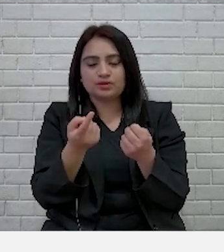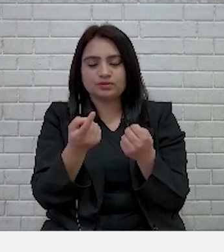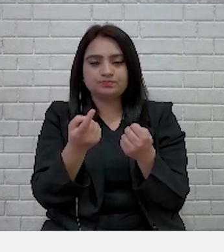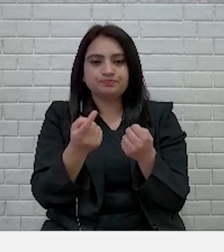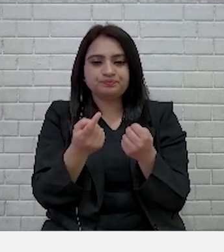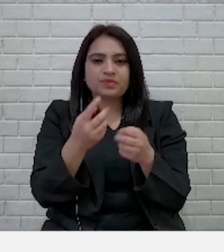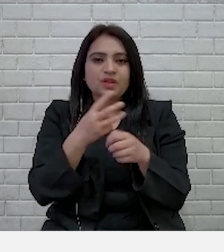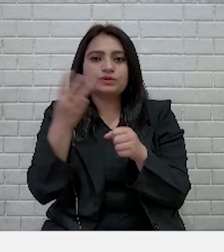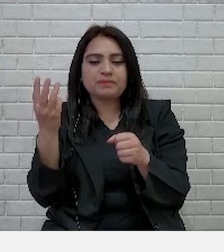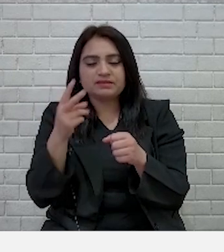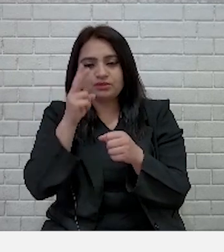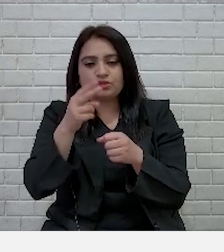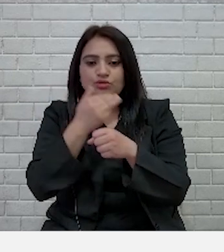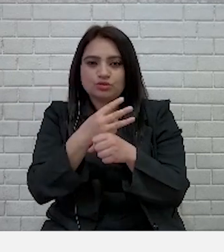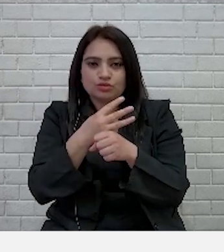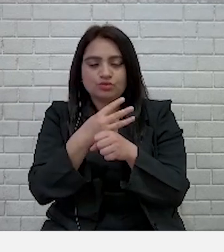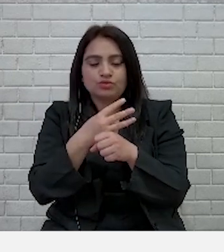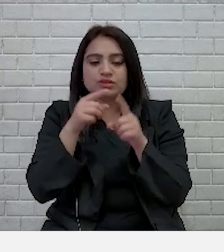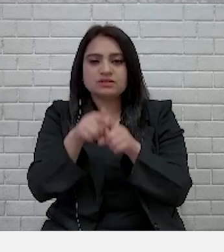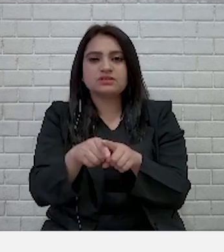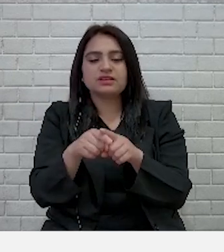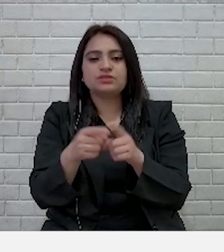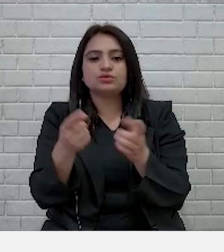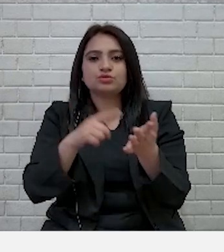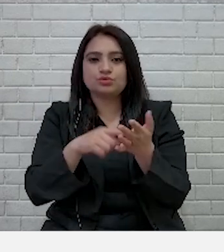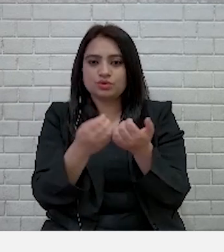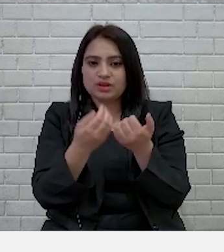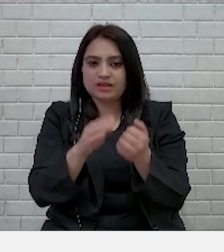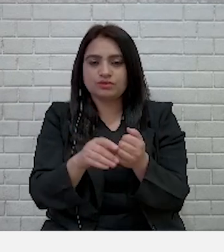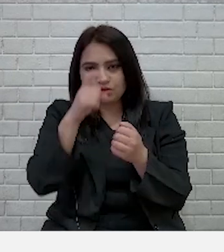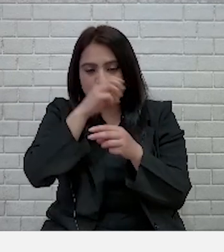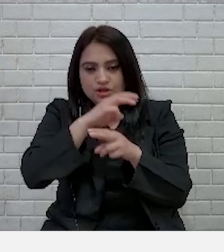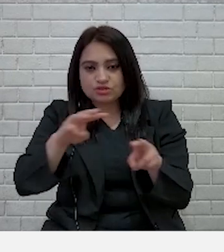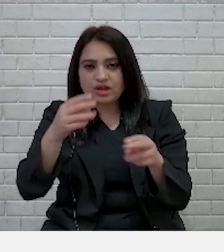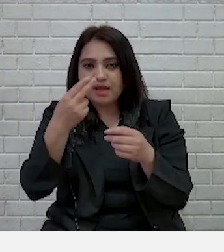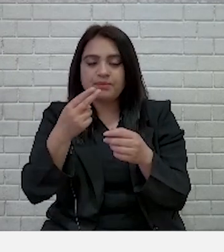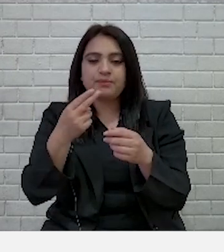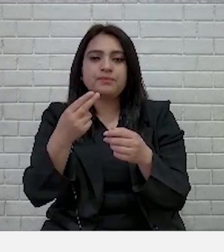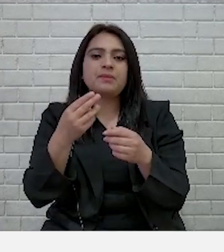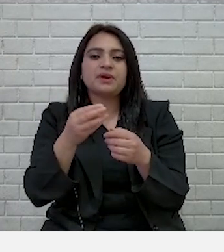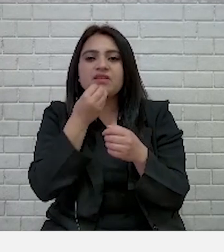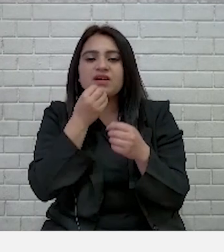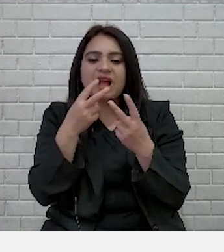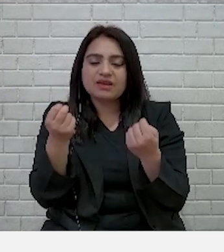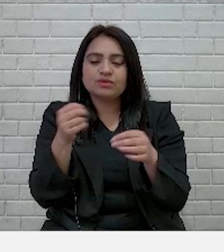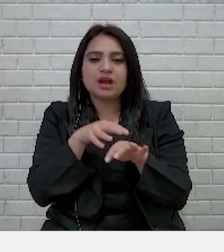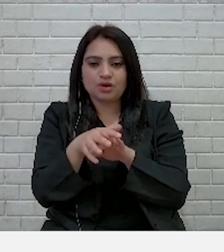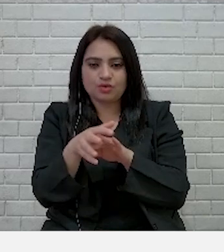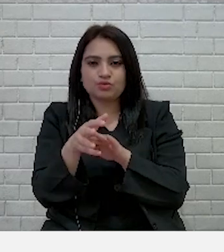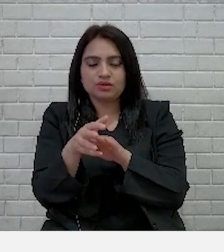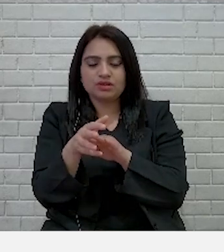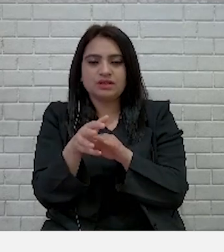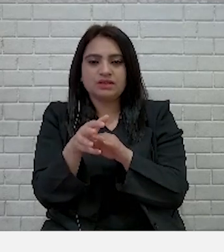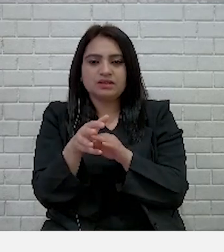we actually try and put forward their flavors in front of the people to learn and explore about it. And